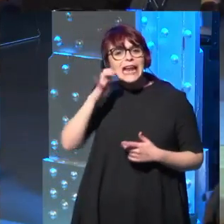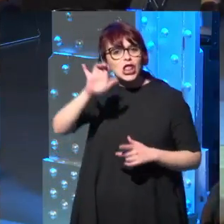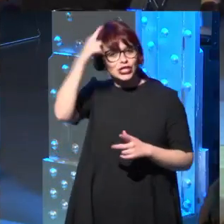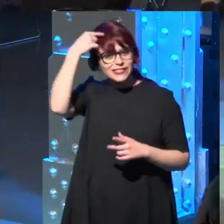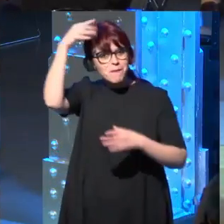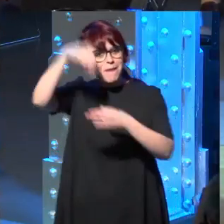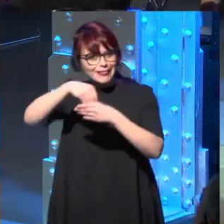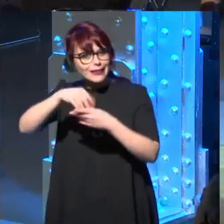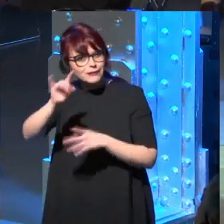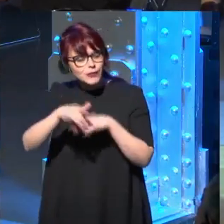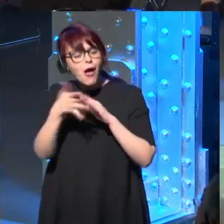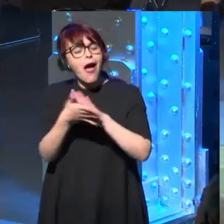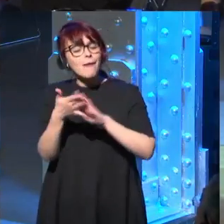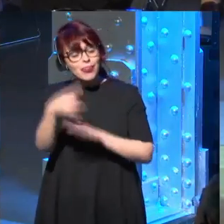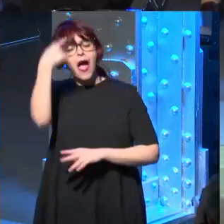Yes.